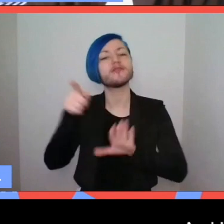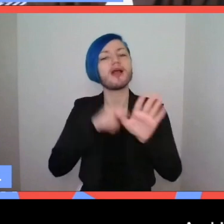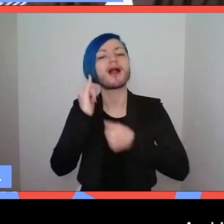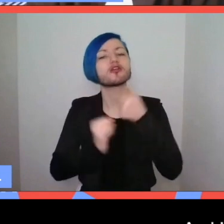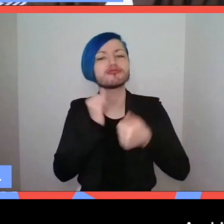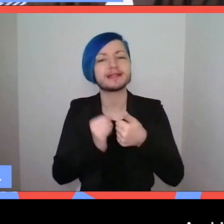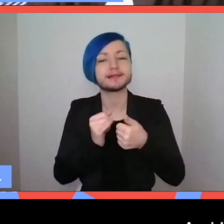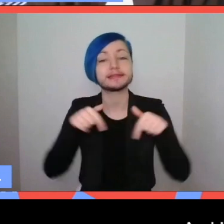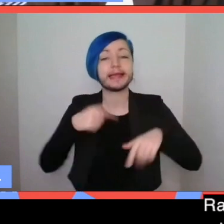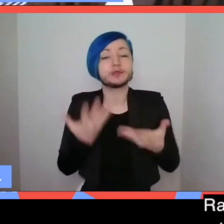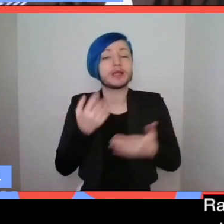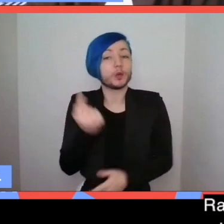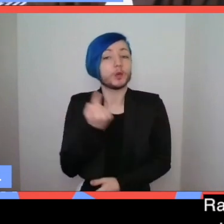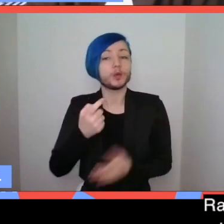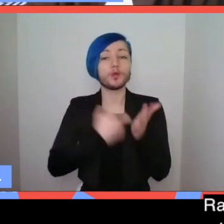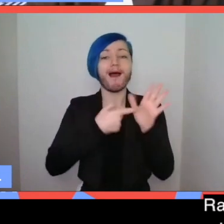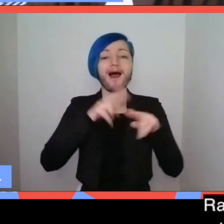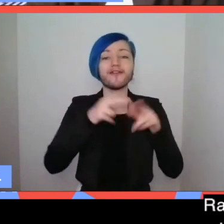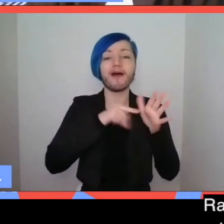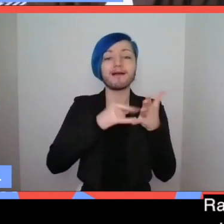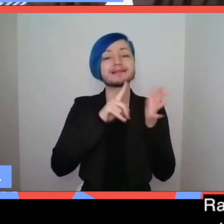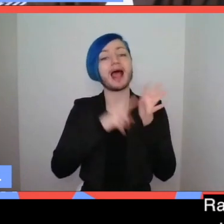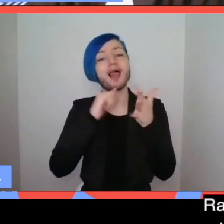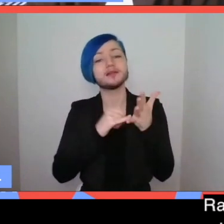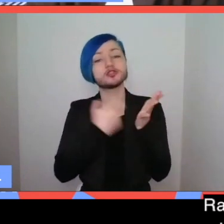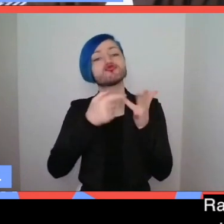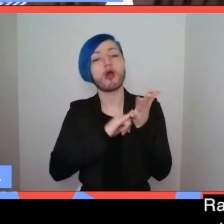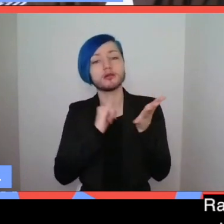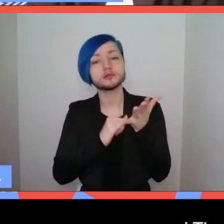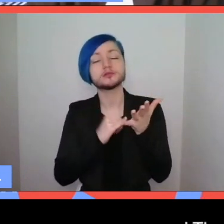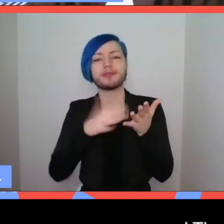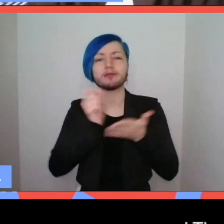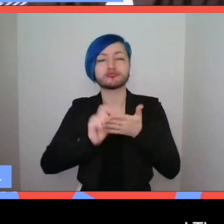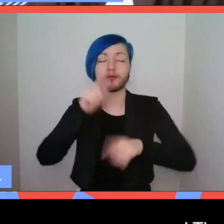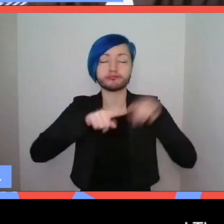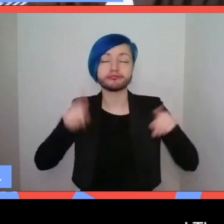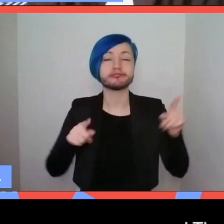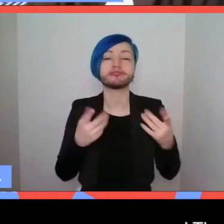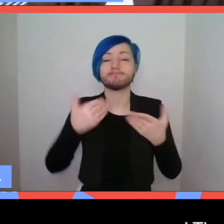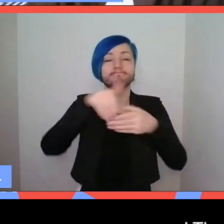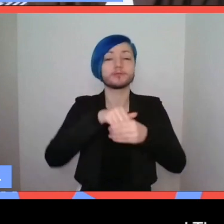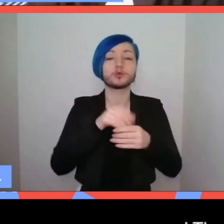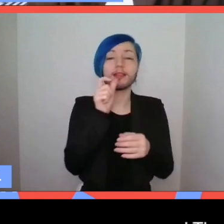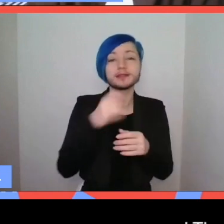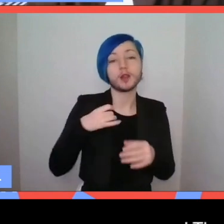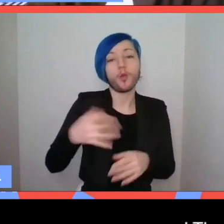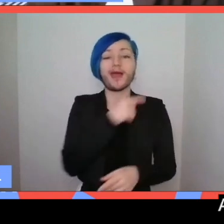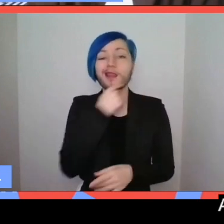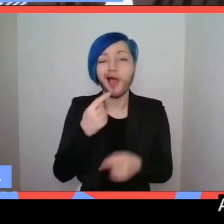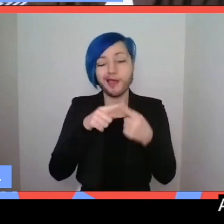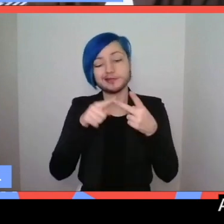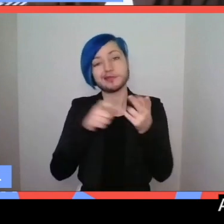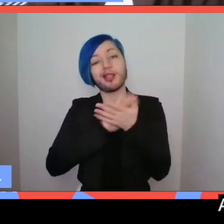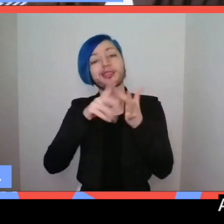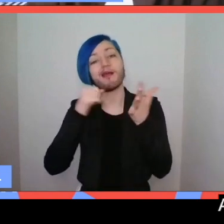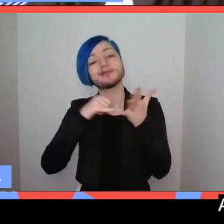by film journalist Rafa Ross, who has written for Little White Lies and The Skinny, among many others, and